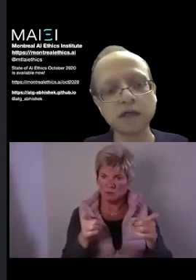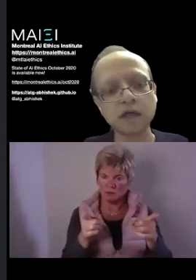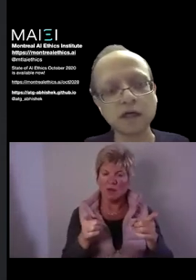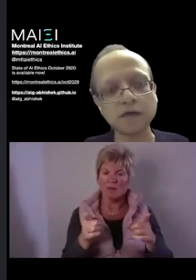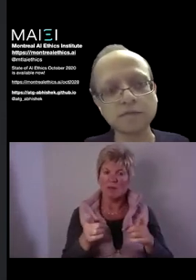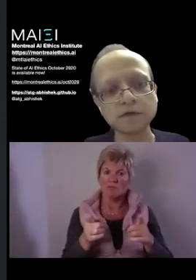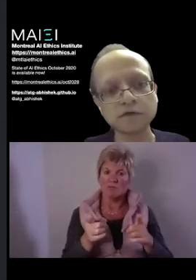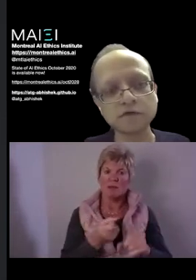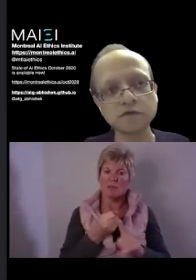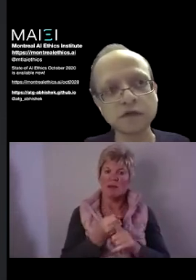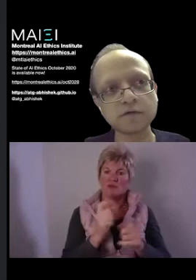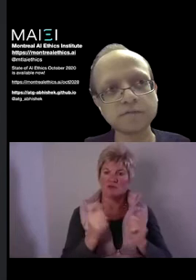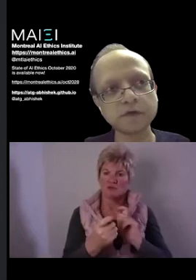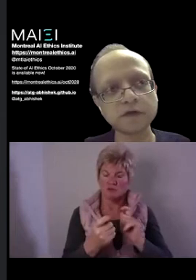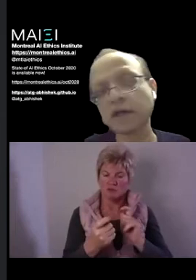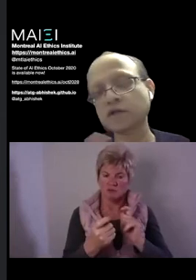change